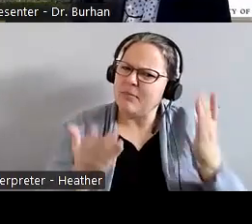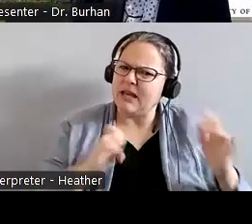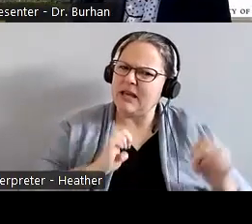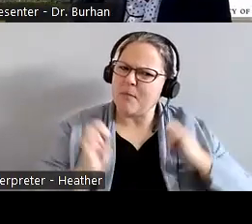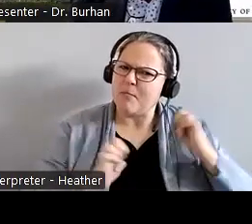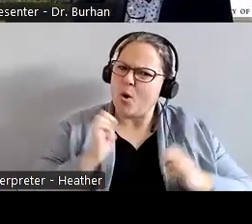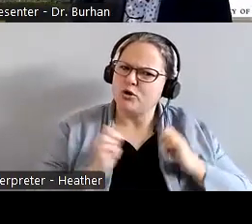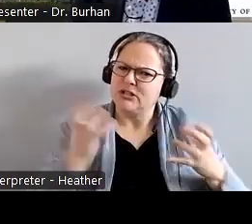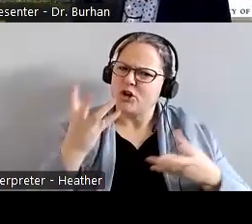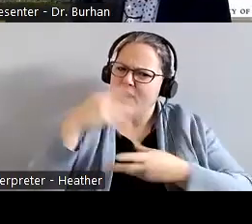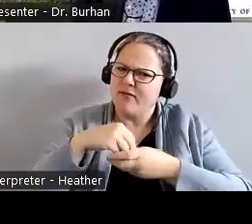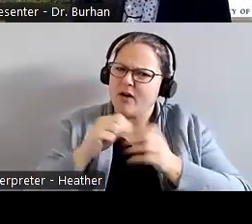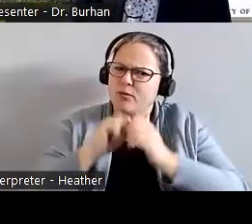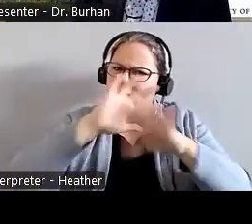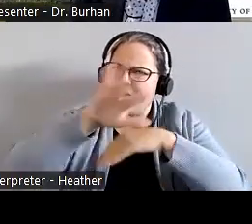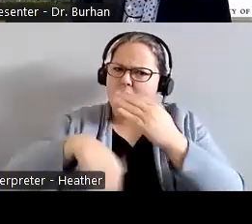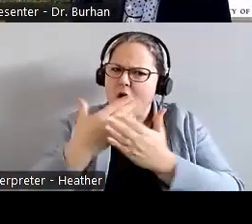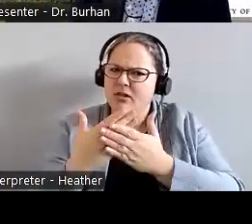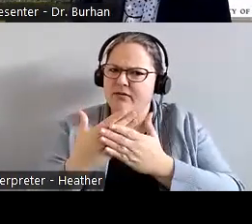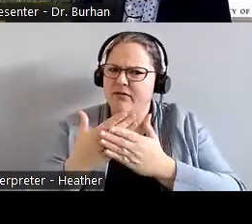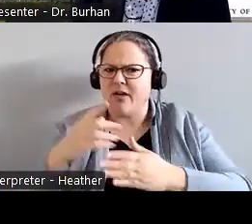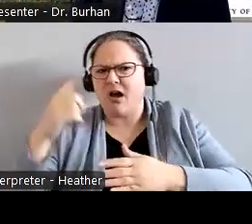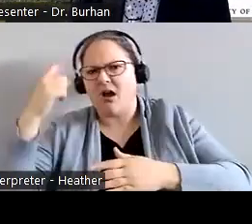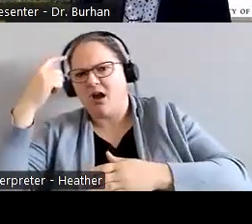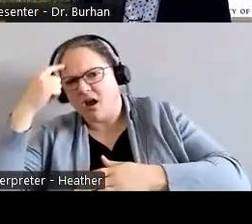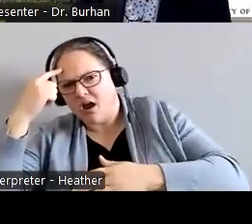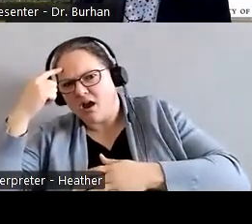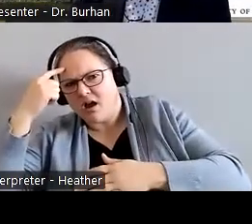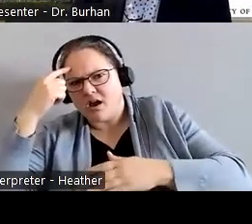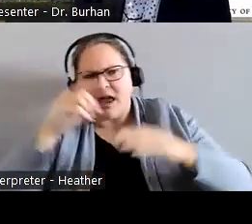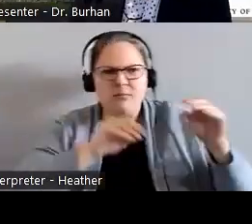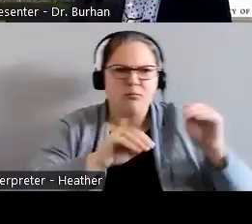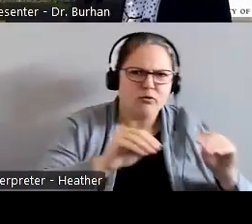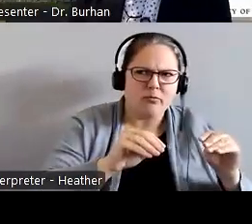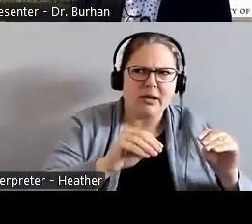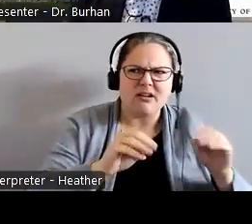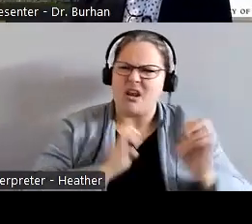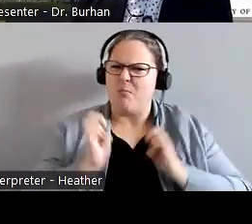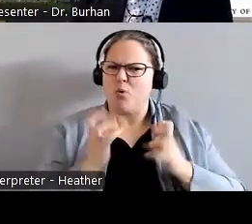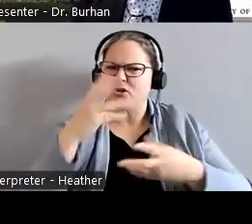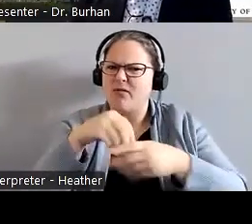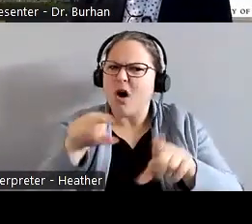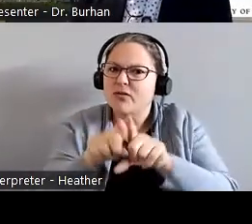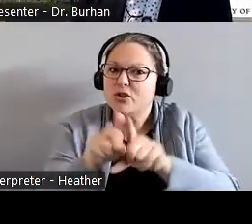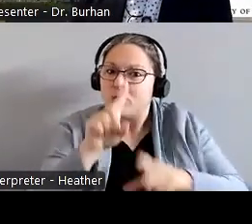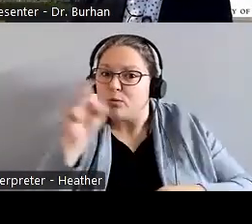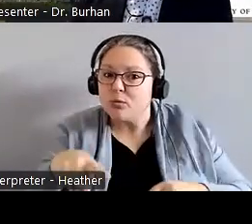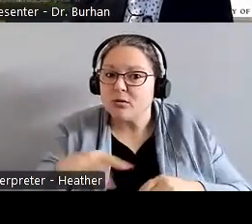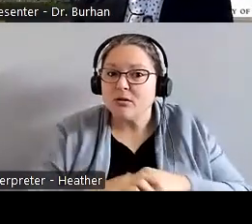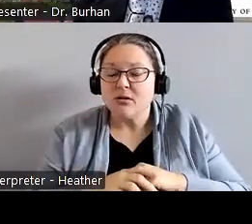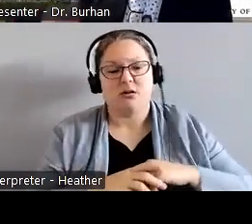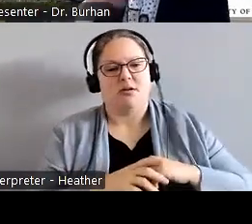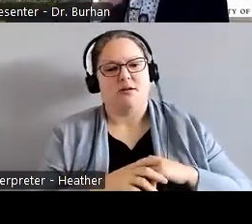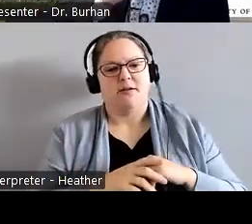this interaction between cognition and mobility. So this the motor cognitive